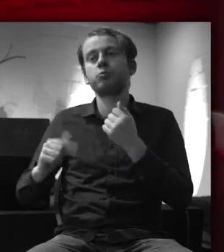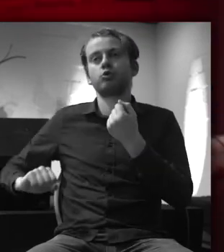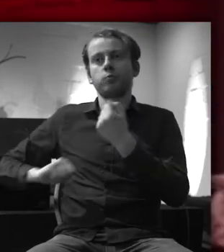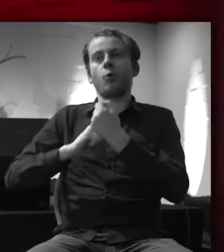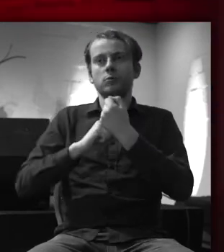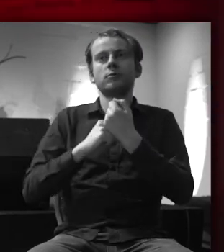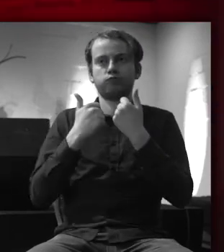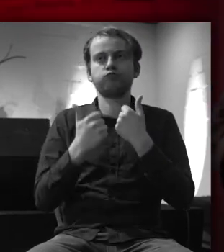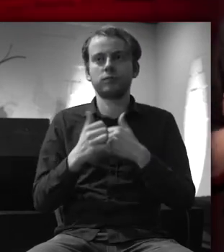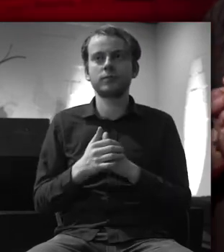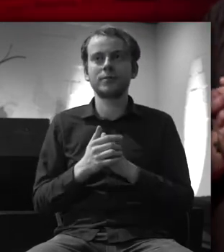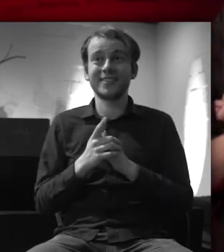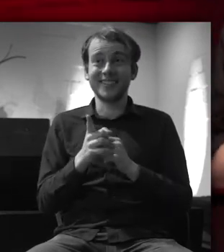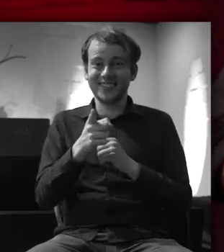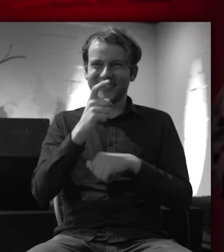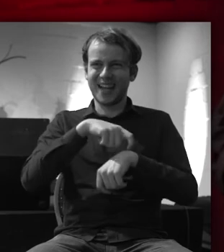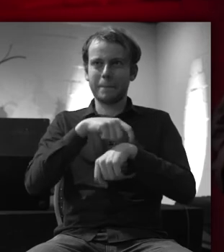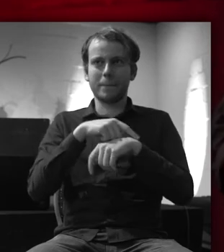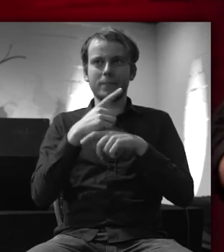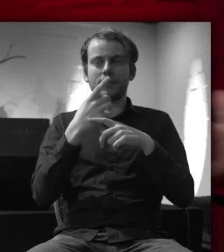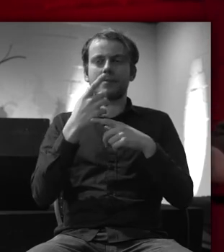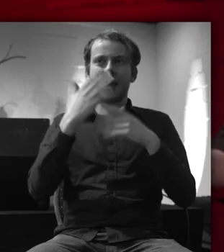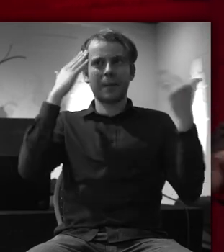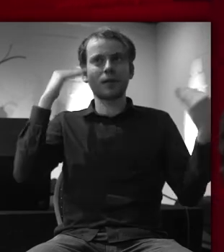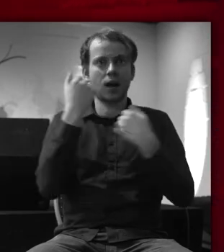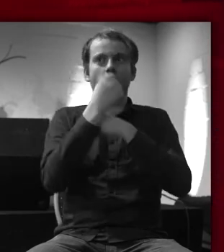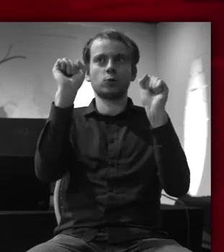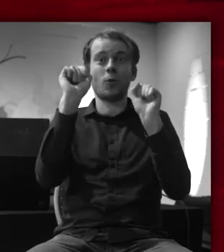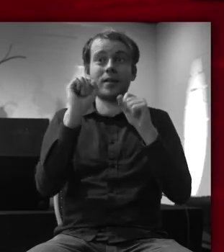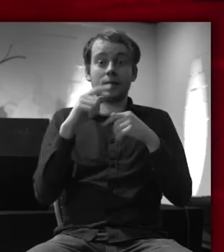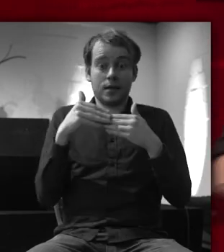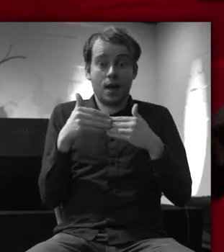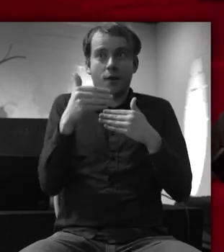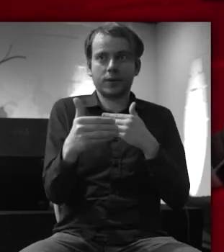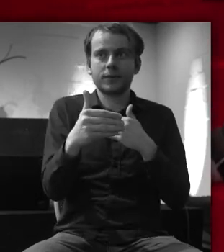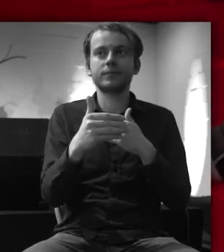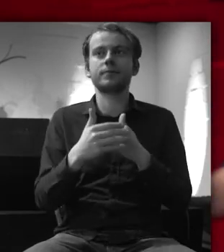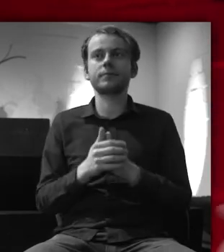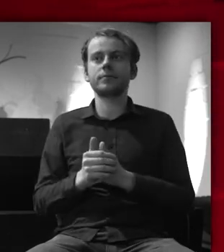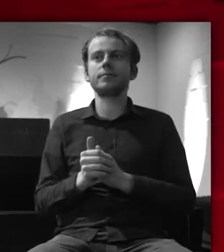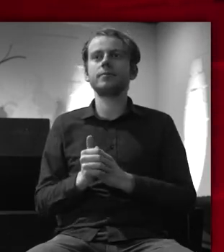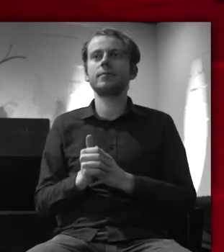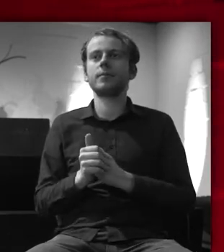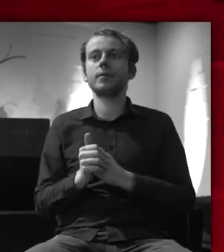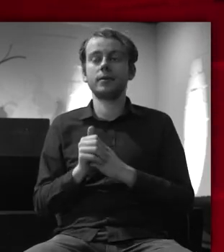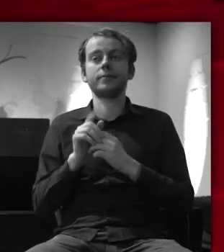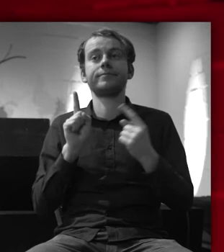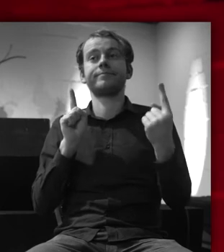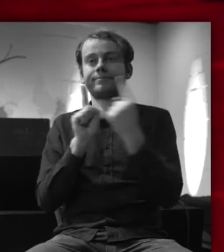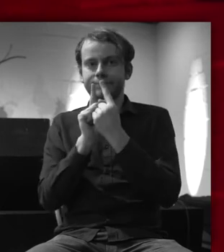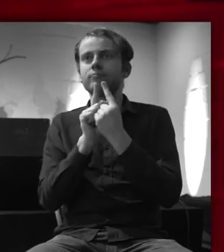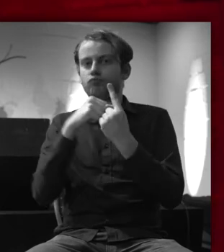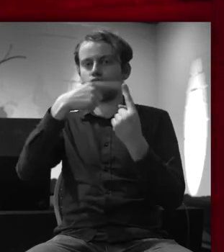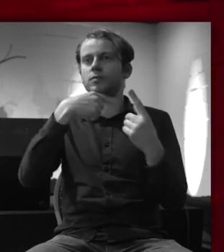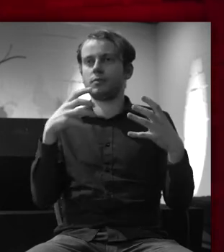the revolution, we started our first co-working space in Egypt. It was the district. At that time, we didn't have anyone. It was just me and another friend of